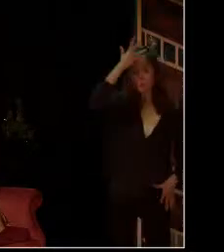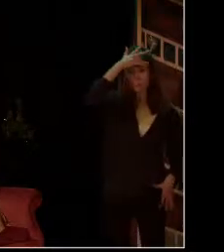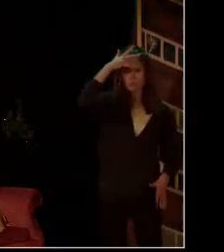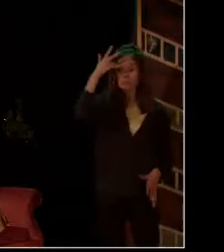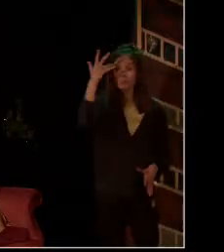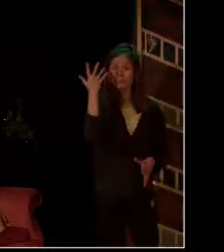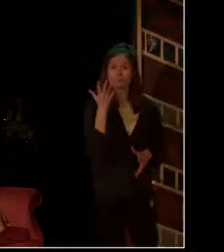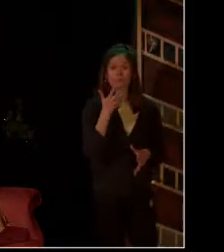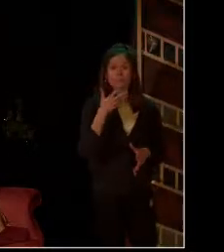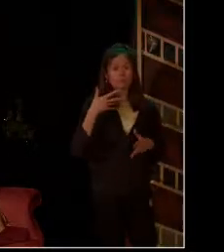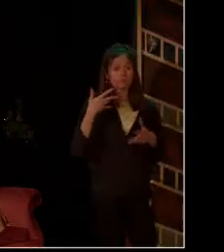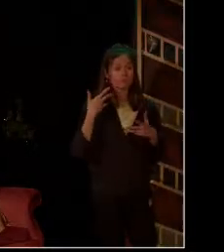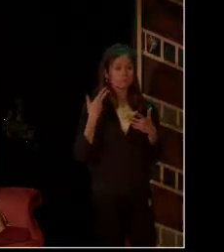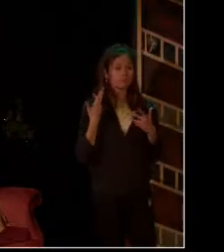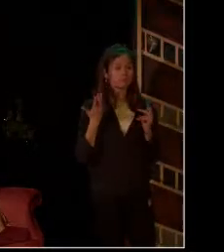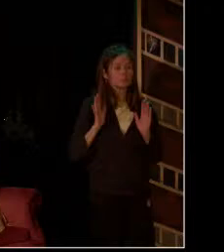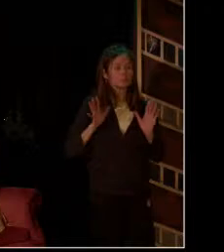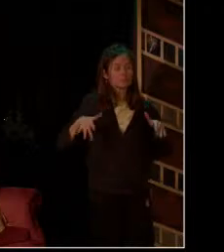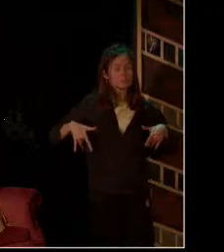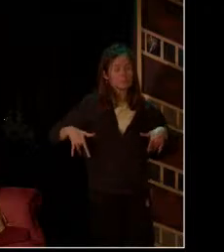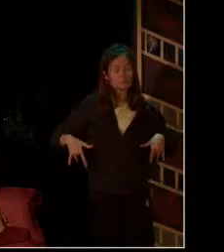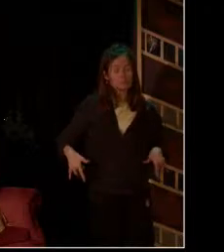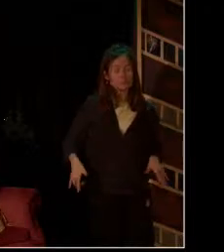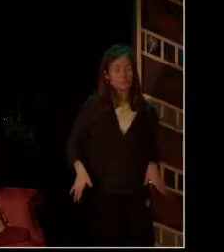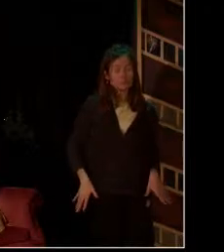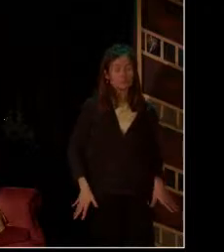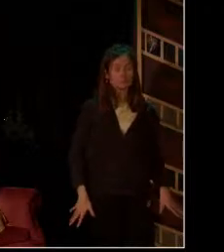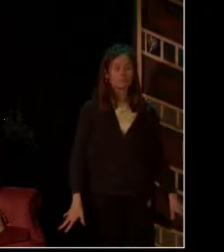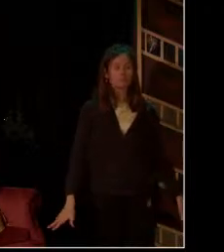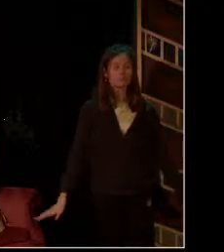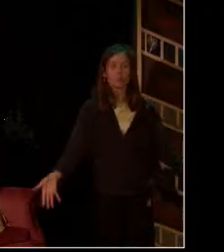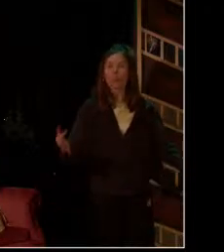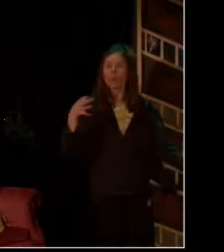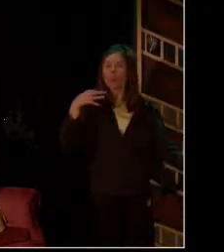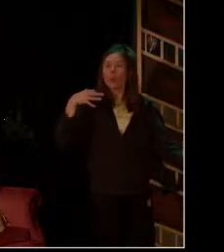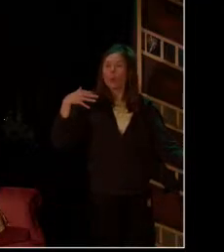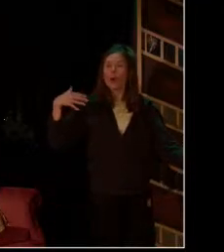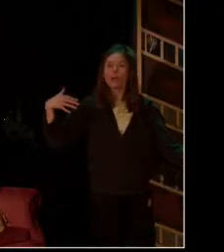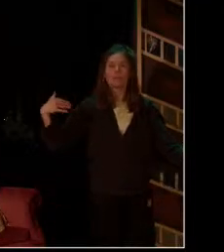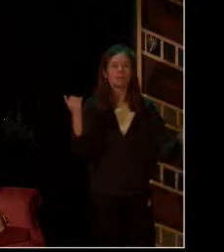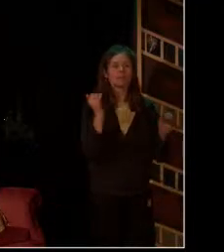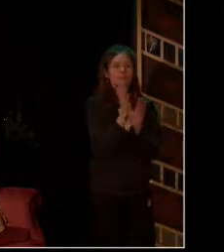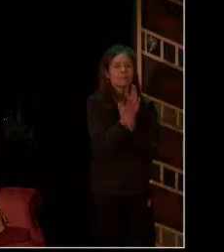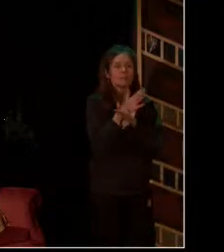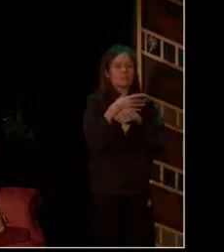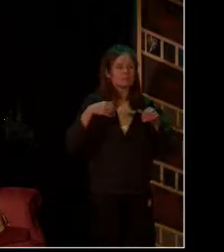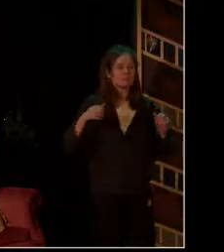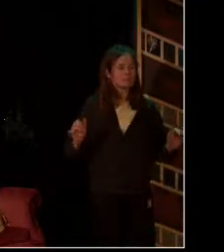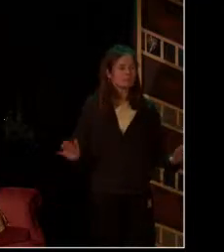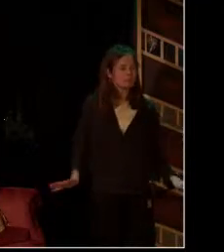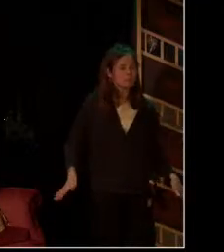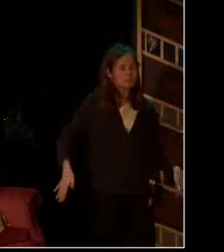like holiness itself. She did approach the cabin where I lay.